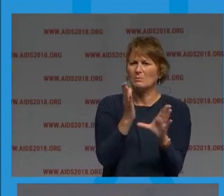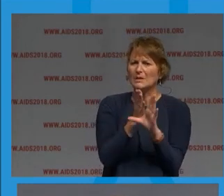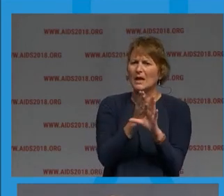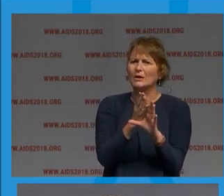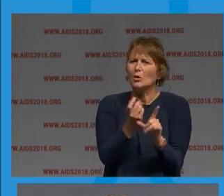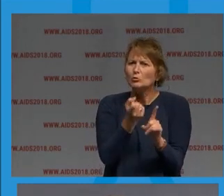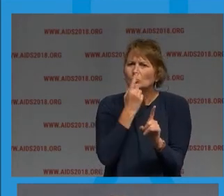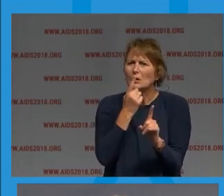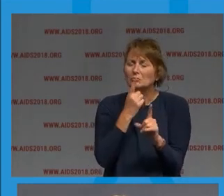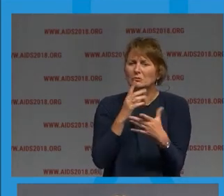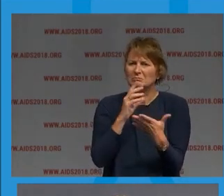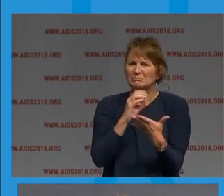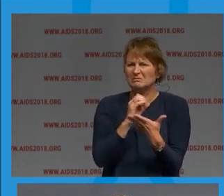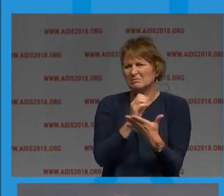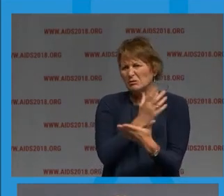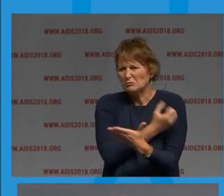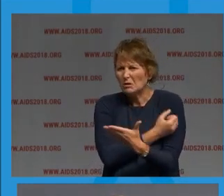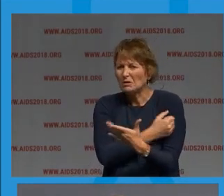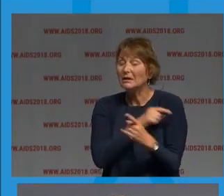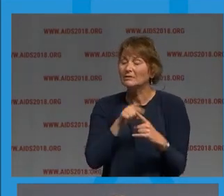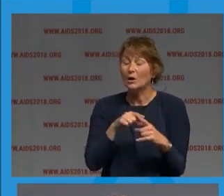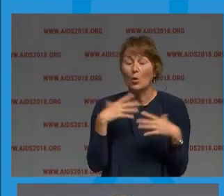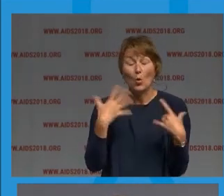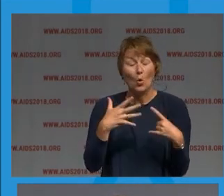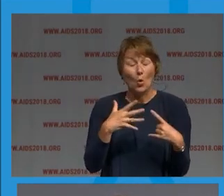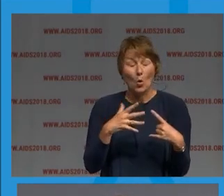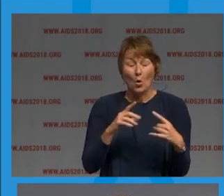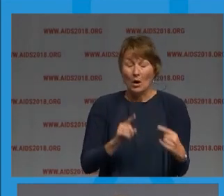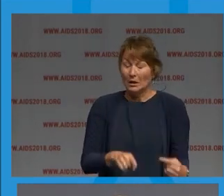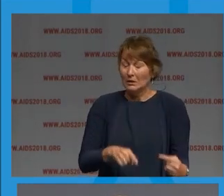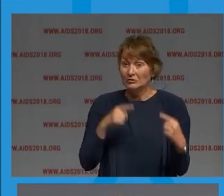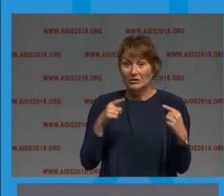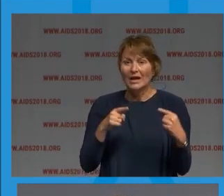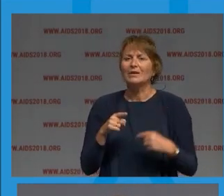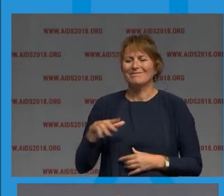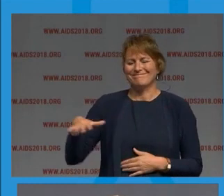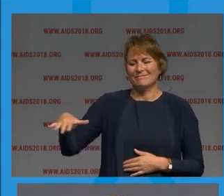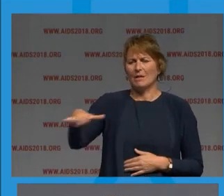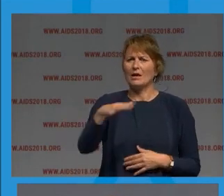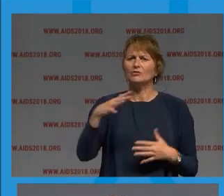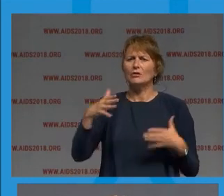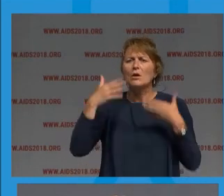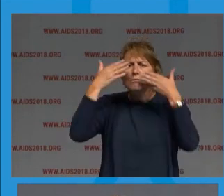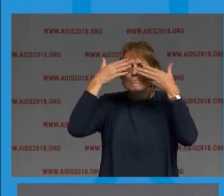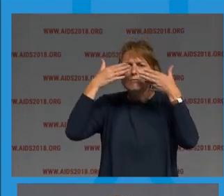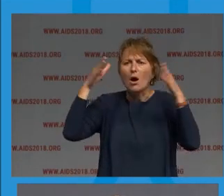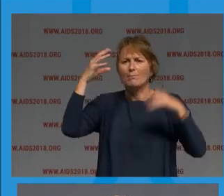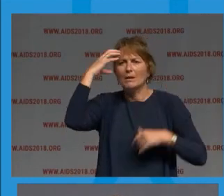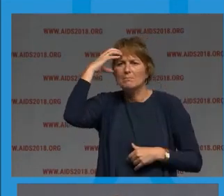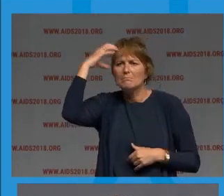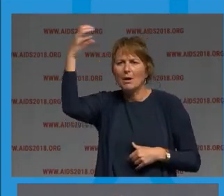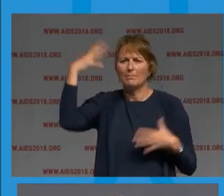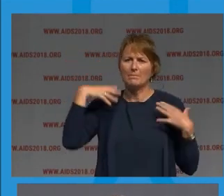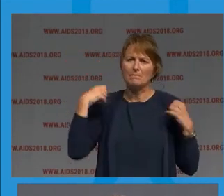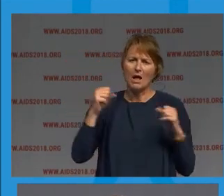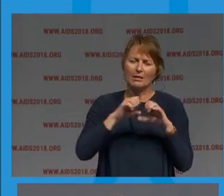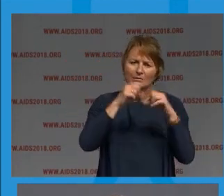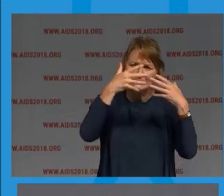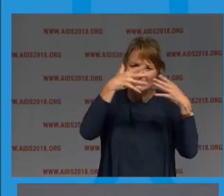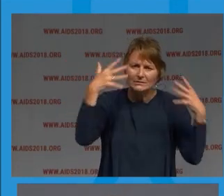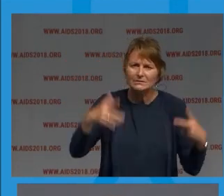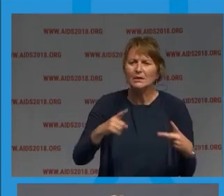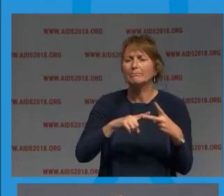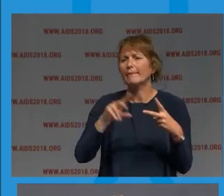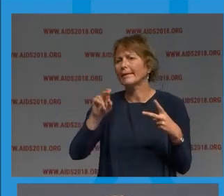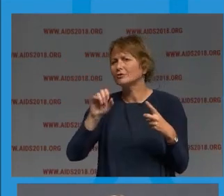become seriously a challenge for the national public health system, local NGOs, communities in the region